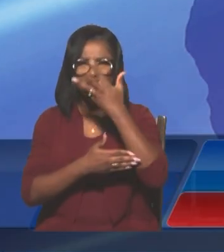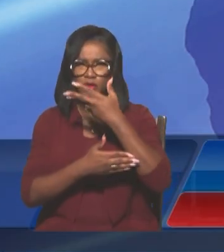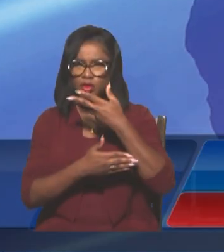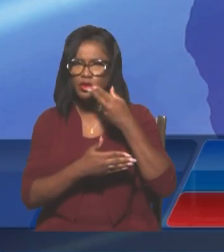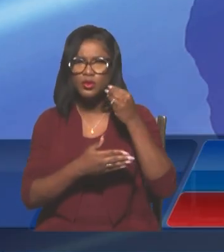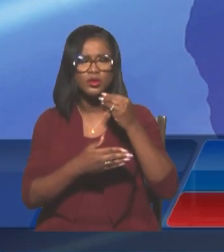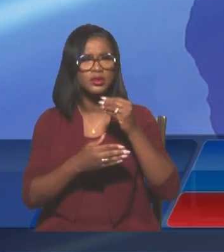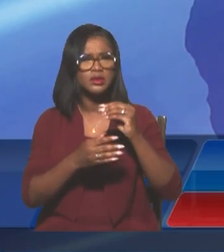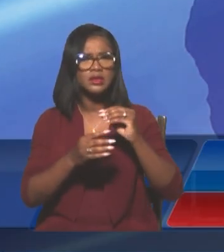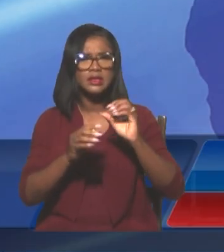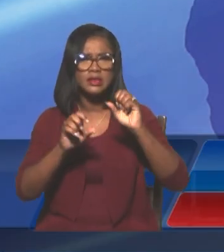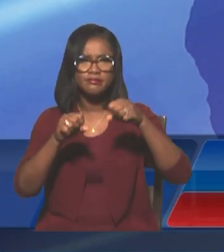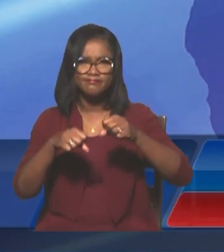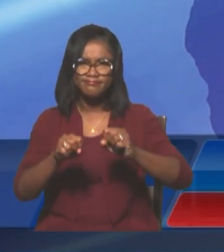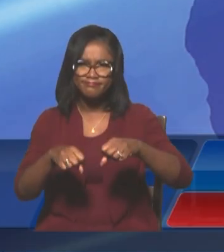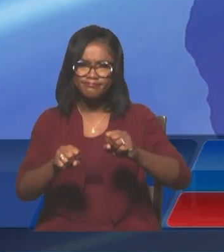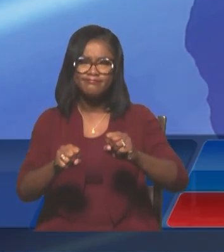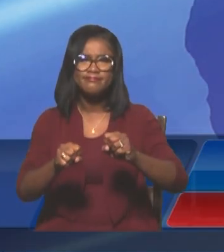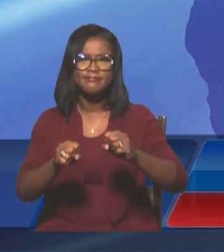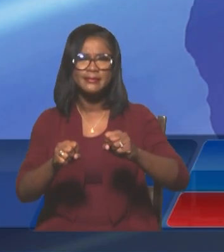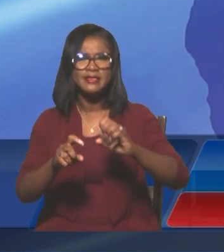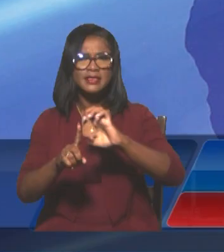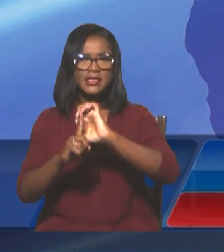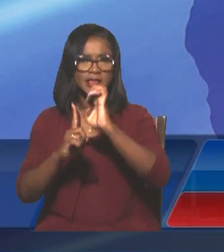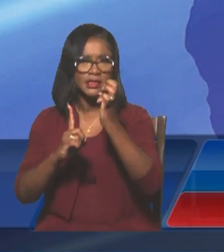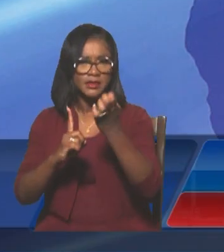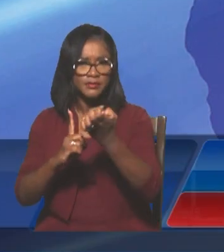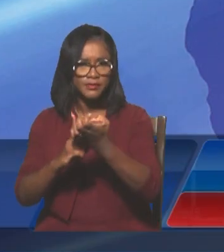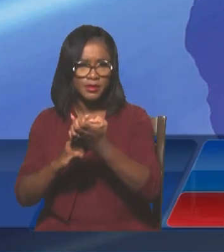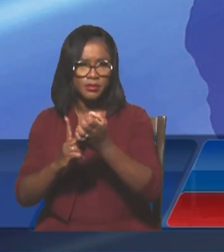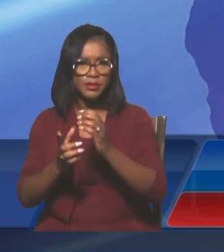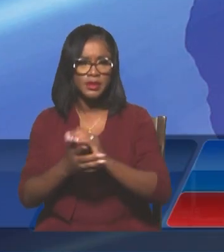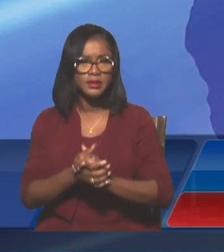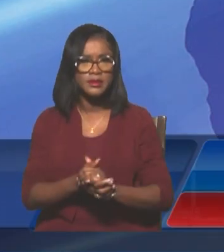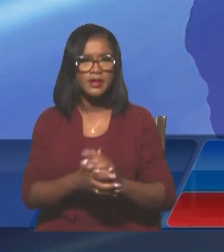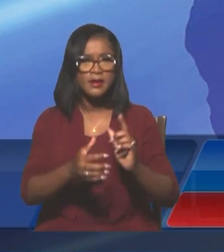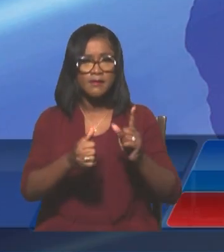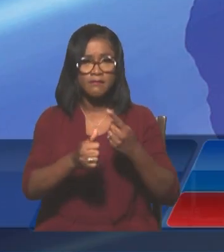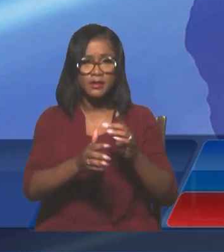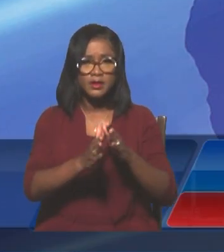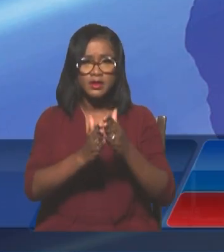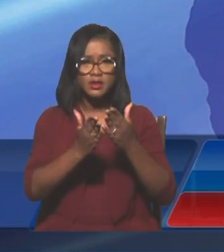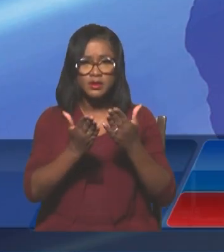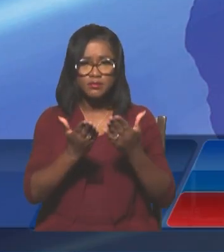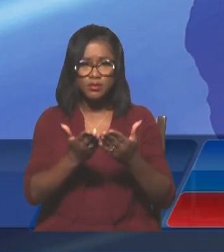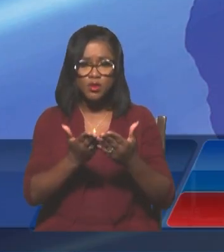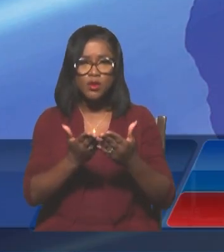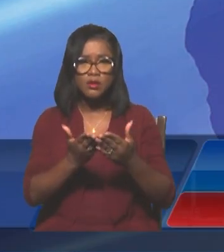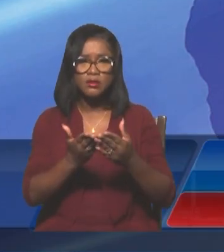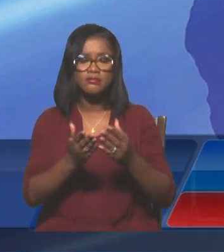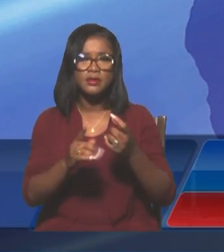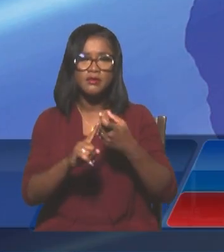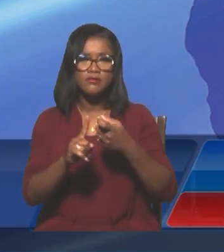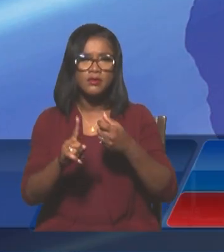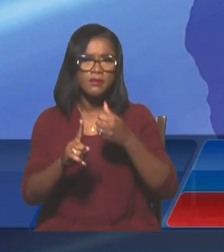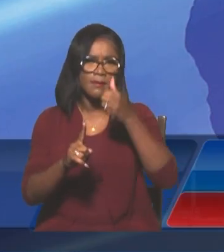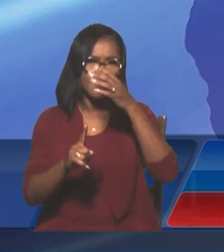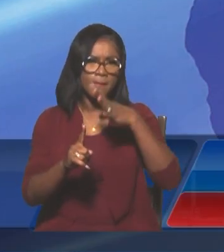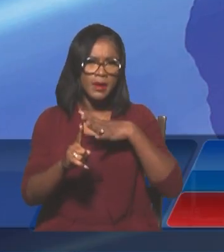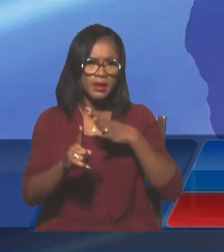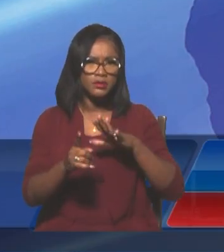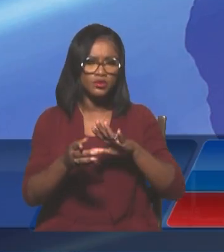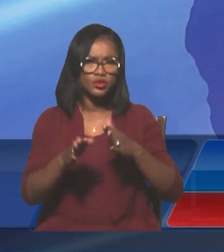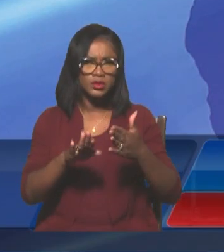ecosystems. The first edition, having been written by the late Richard Laydoo, parallels the need for conservation of this natural